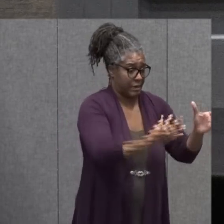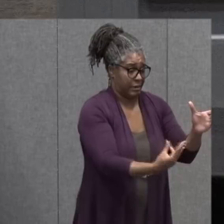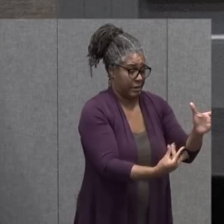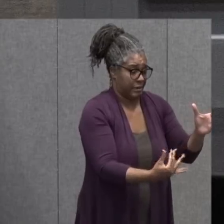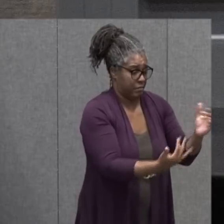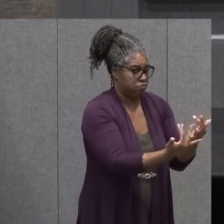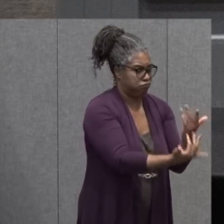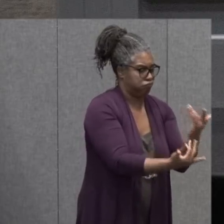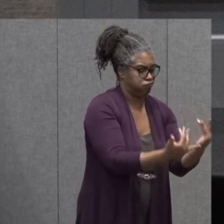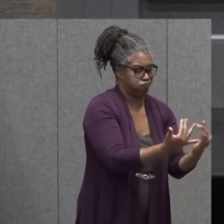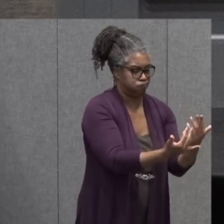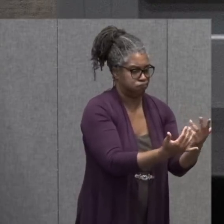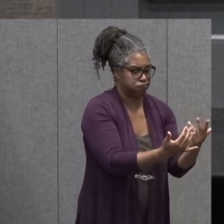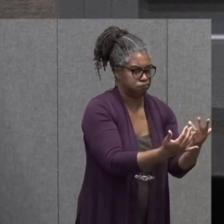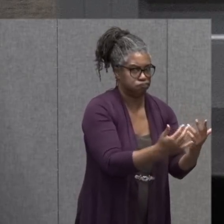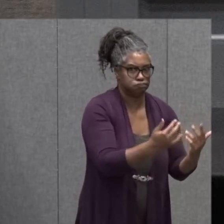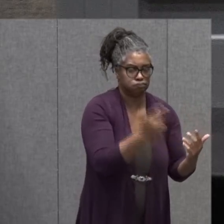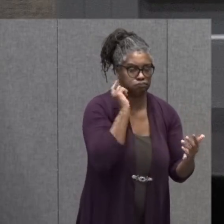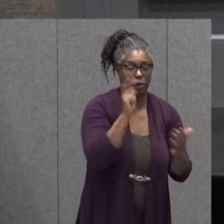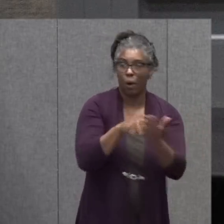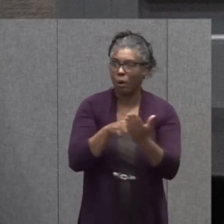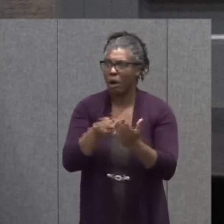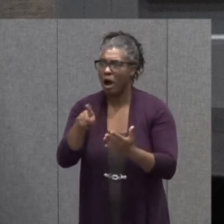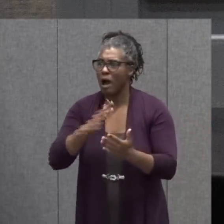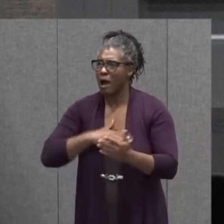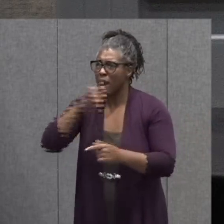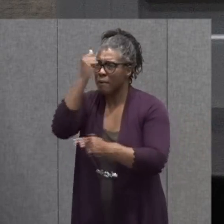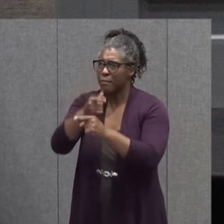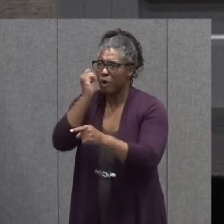his brothers running down the road